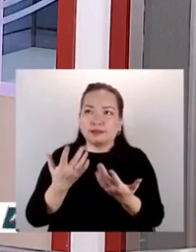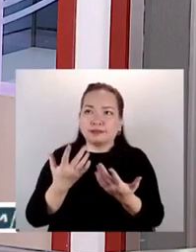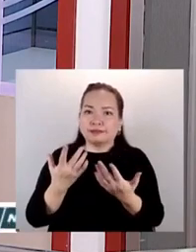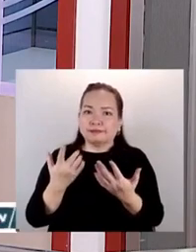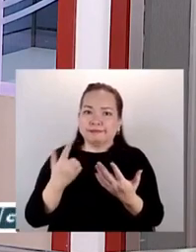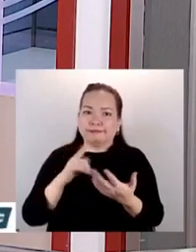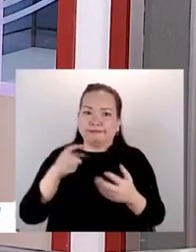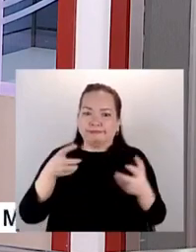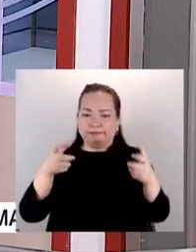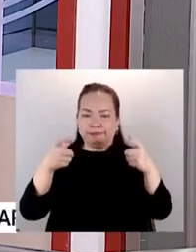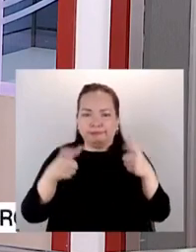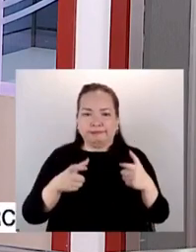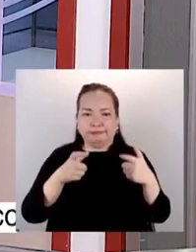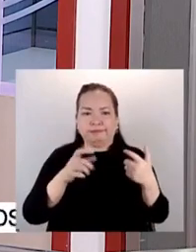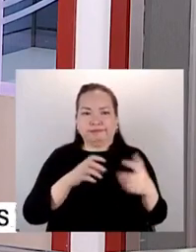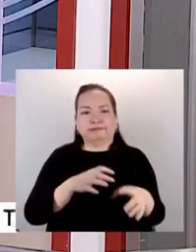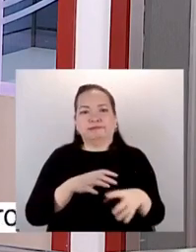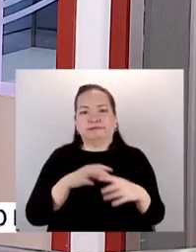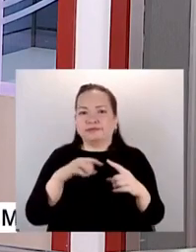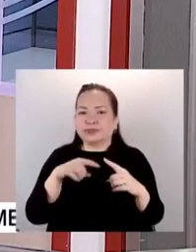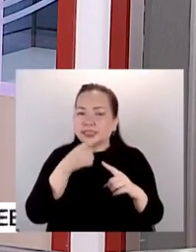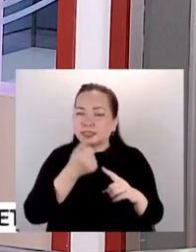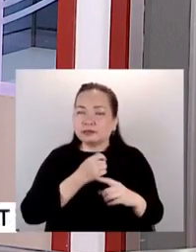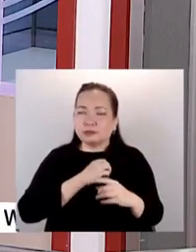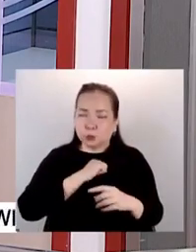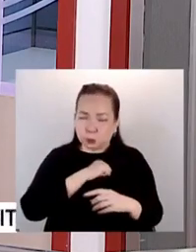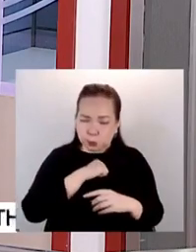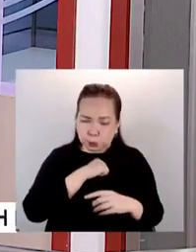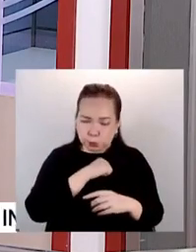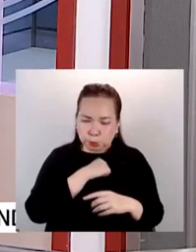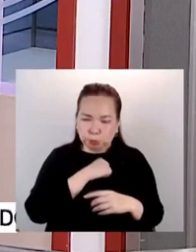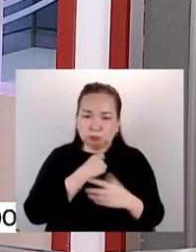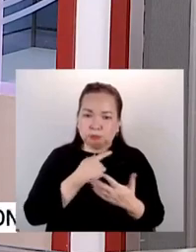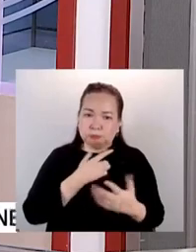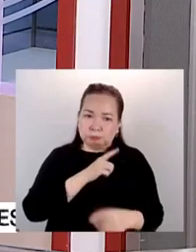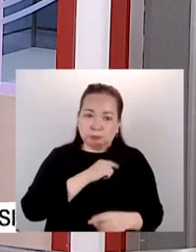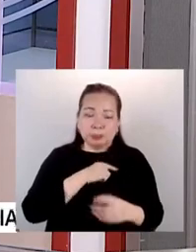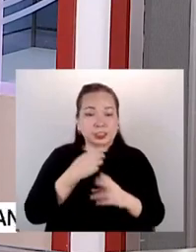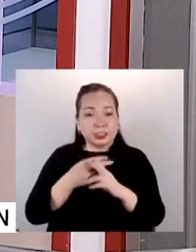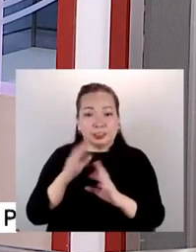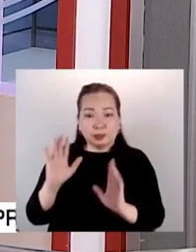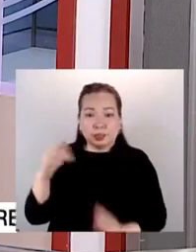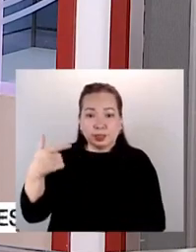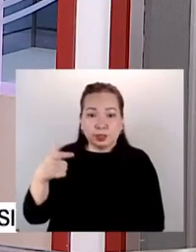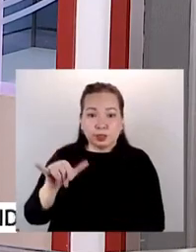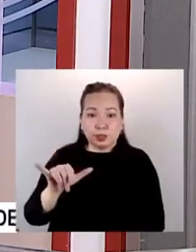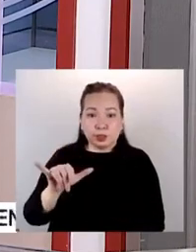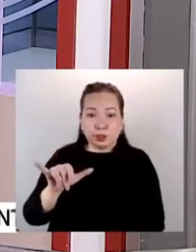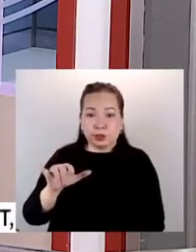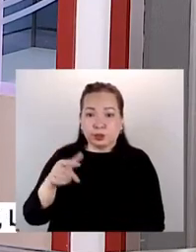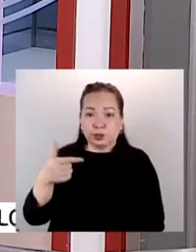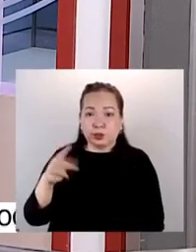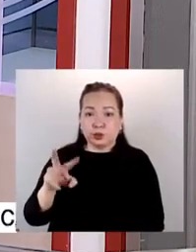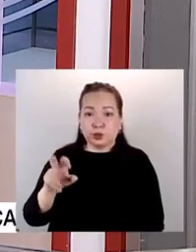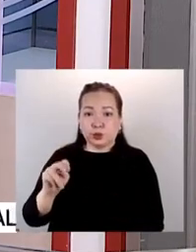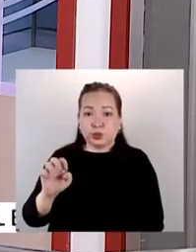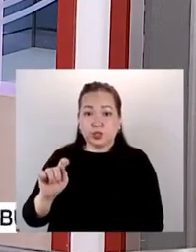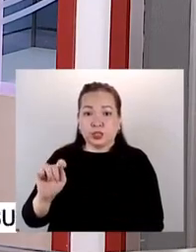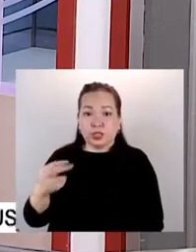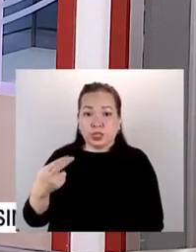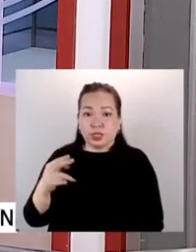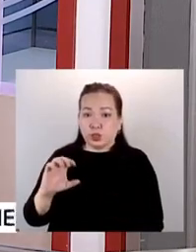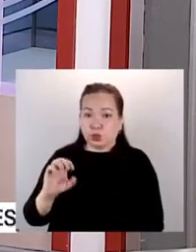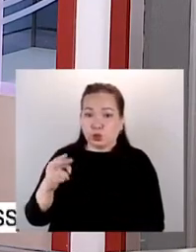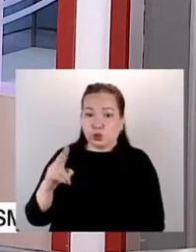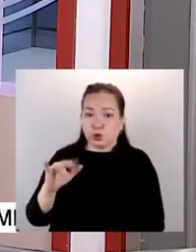guilty. Our correspondent Mike Navallo now tells us more about the case of Gwyneth Chua, who was earlier given the moniker Poblacion Girl. Mike.